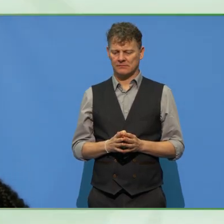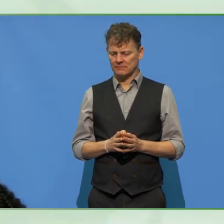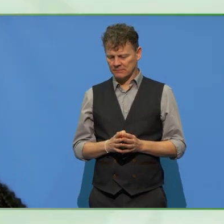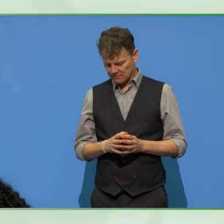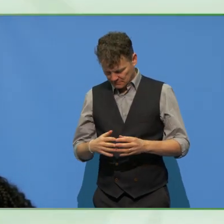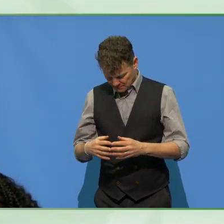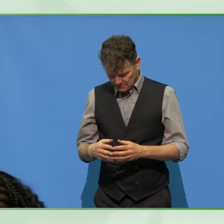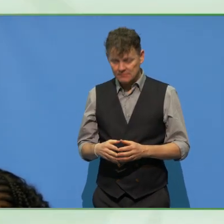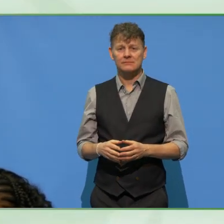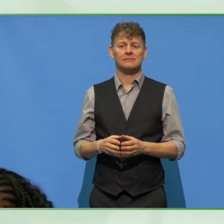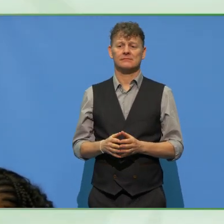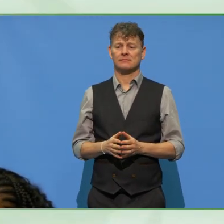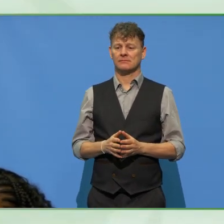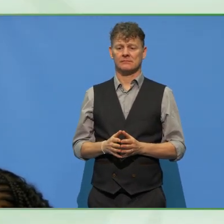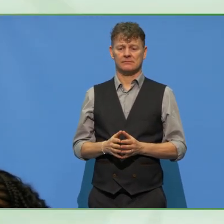Great.